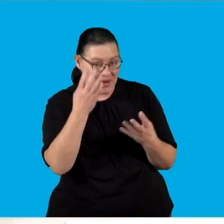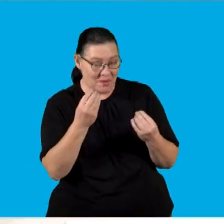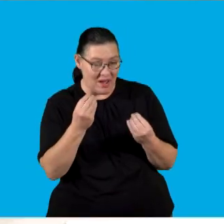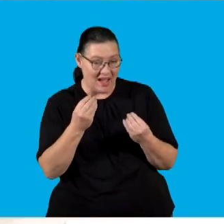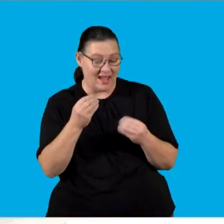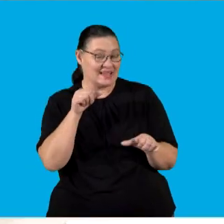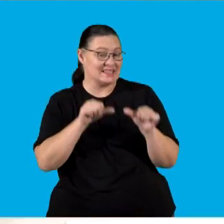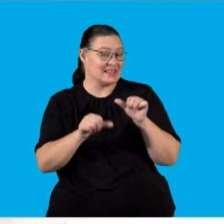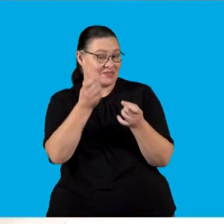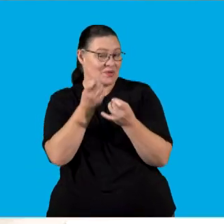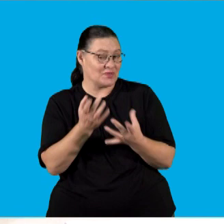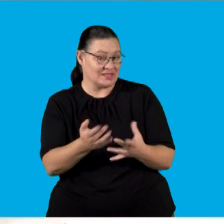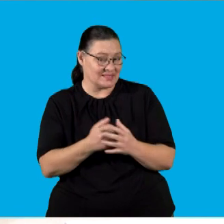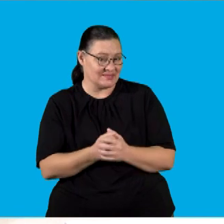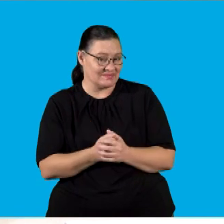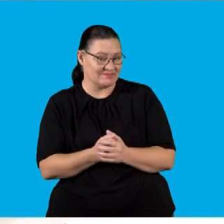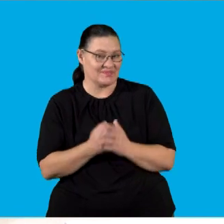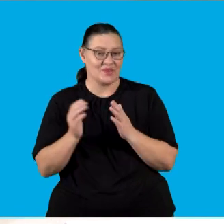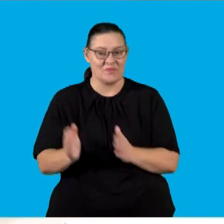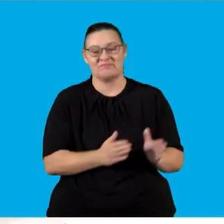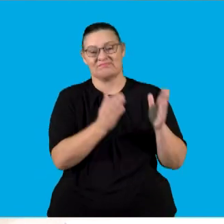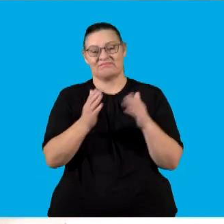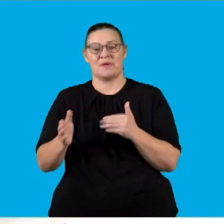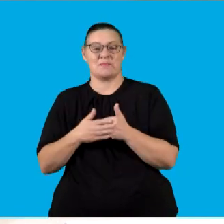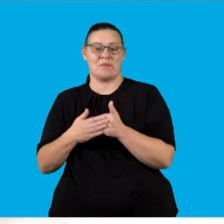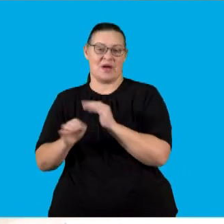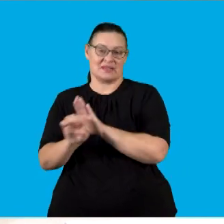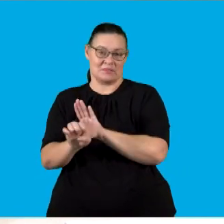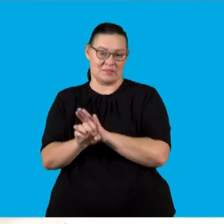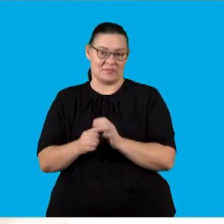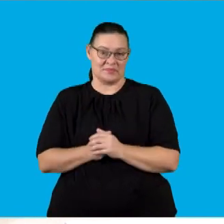in scientific notation? Let's look at more examples.